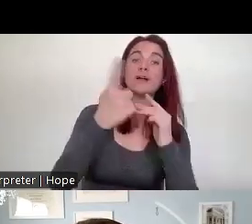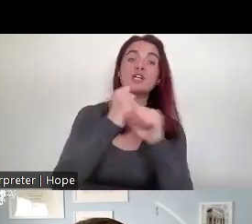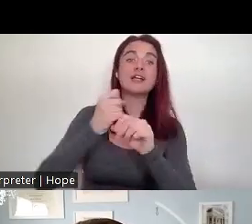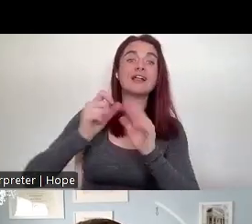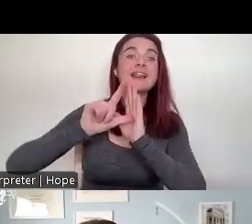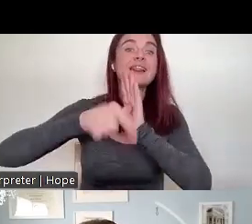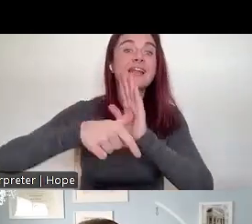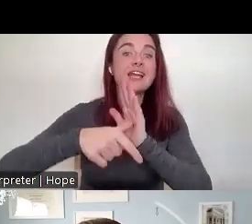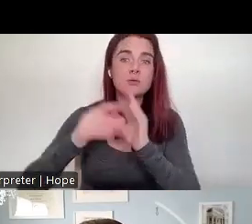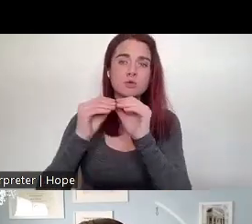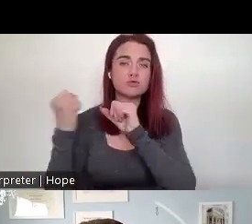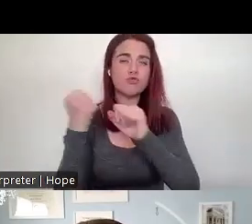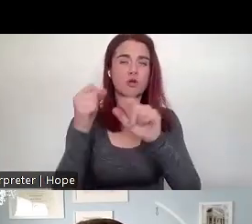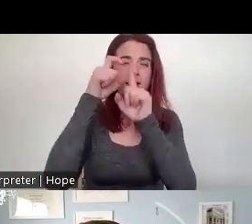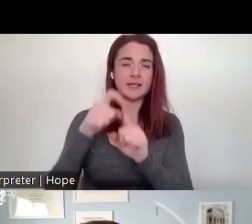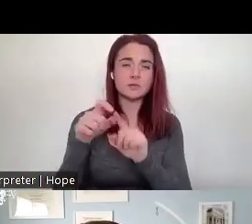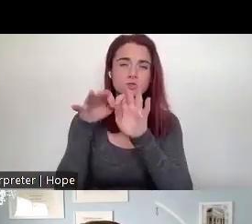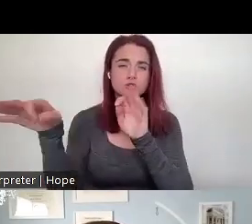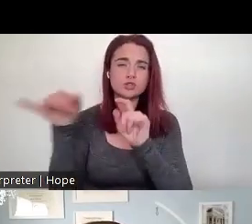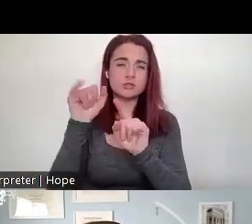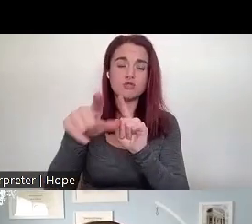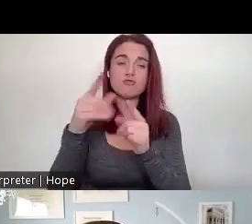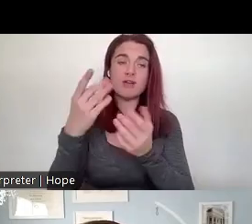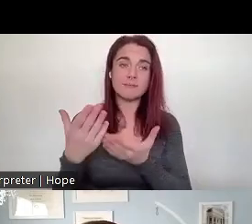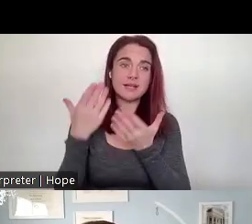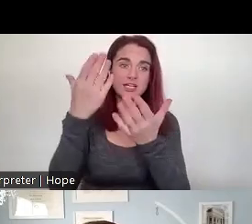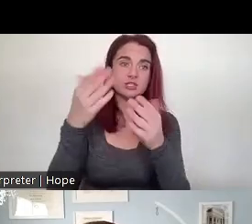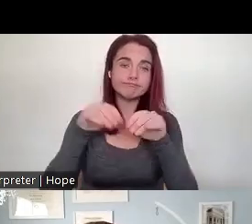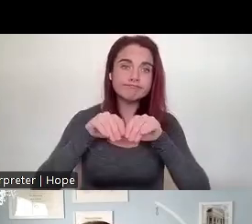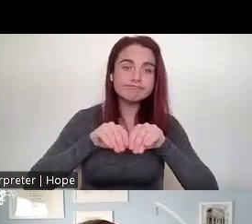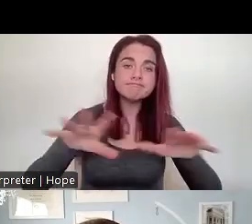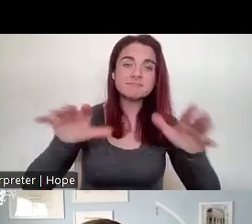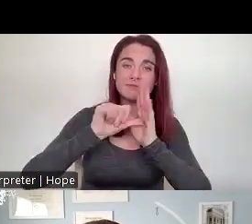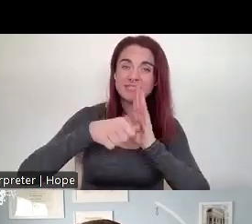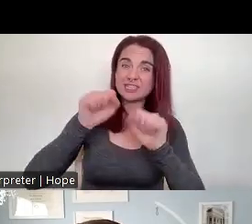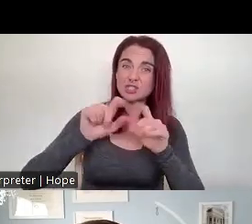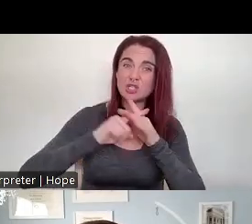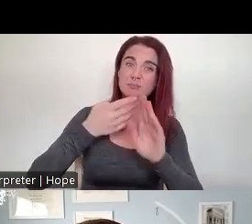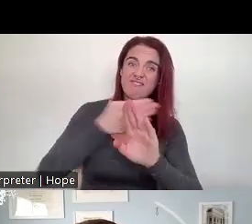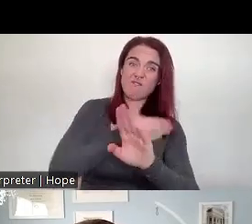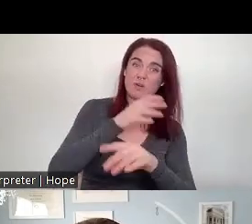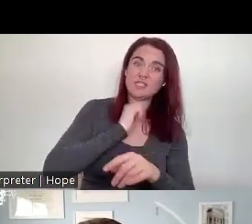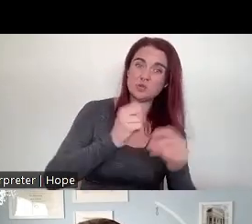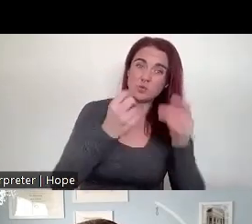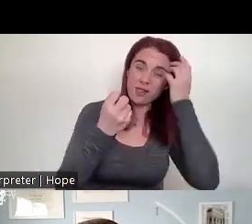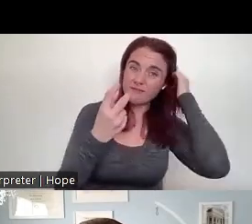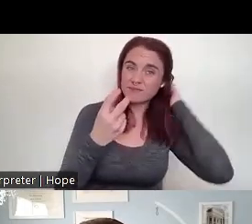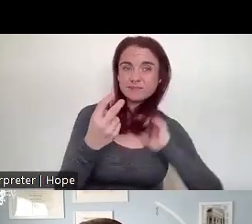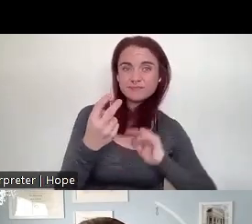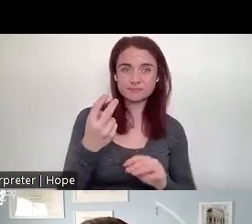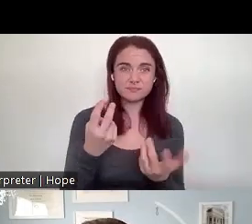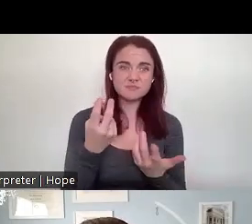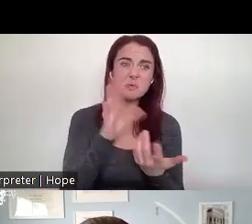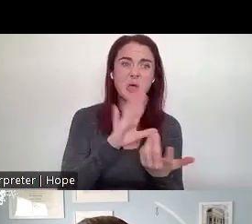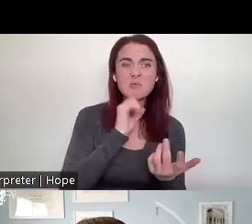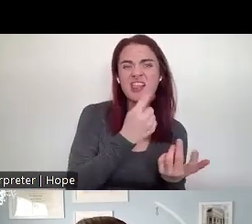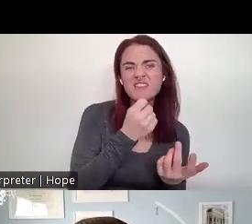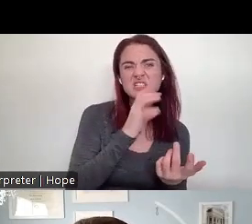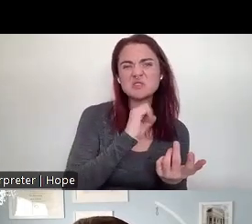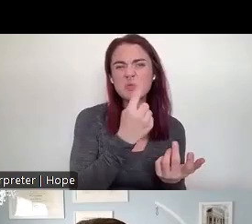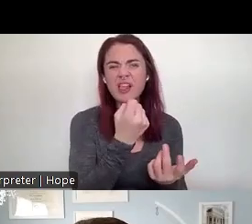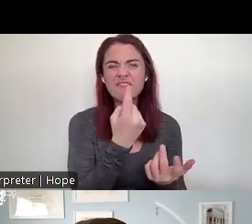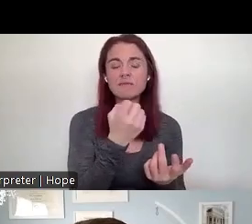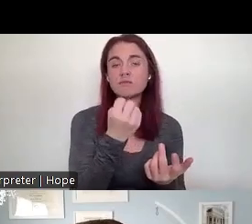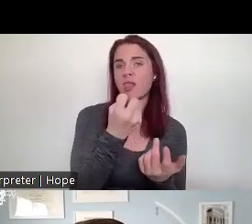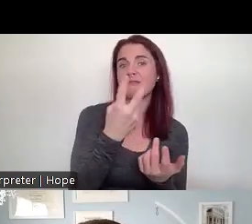the recommendation was put out, emphasizing starting the series earlier, so closer to the 11, 12, but as early